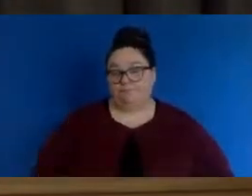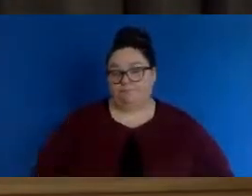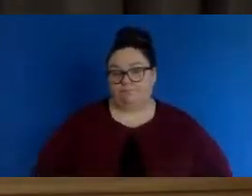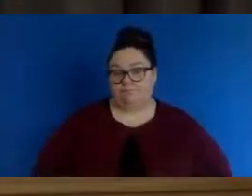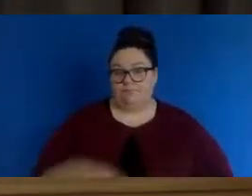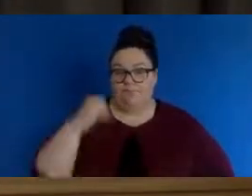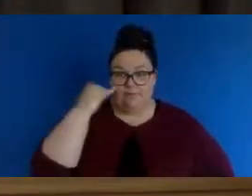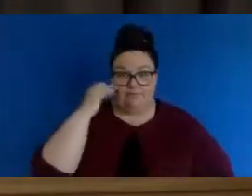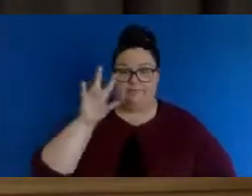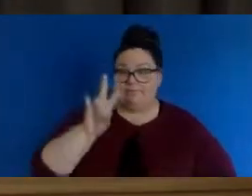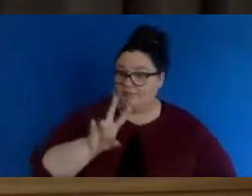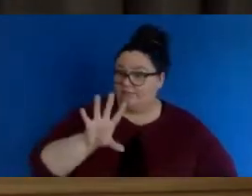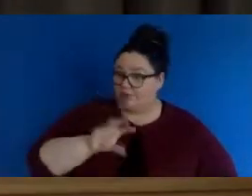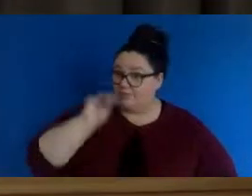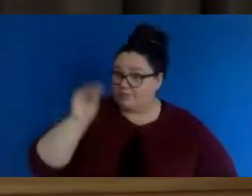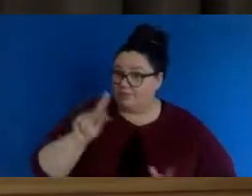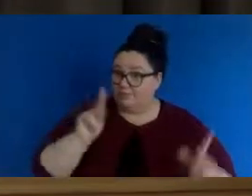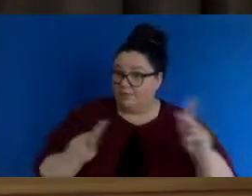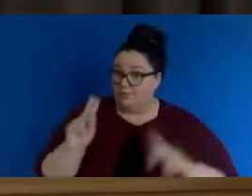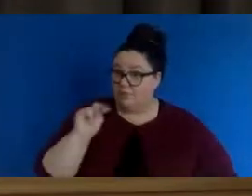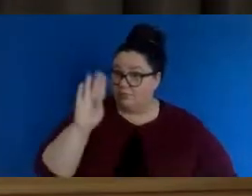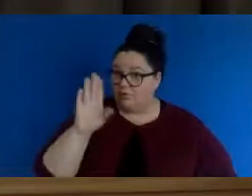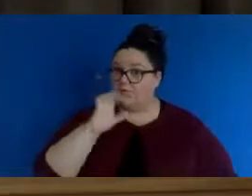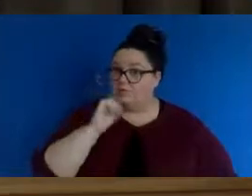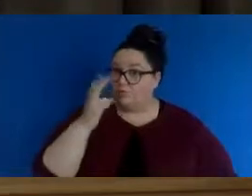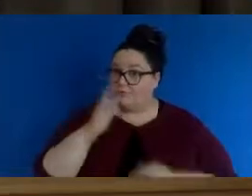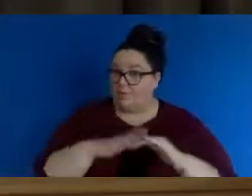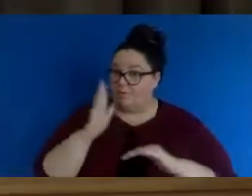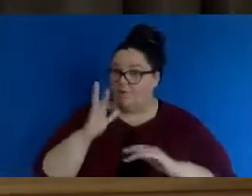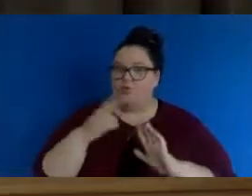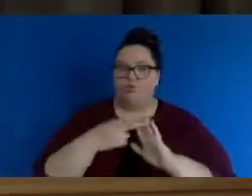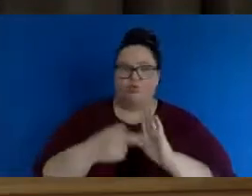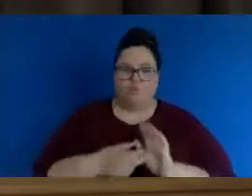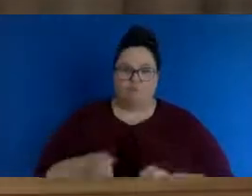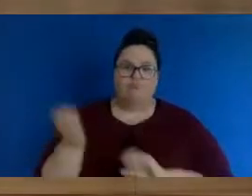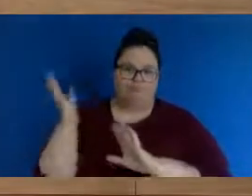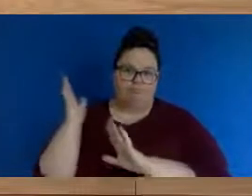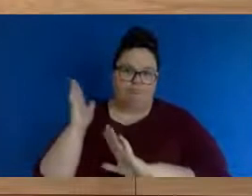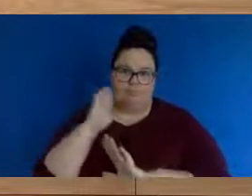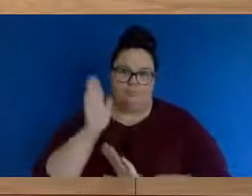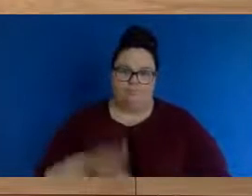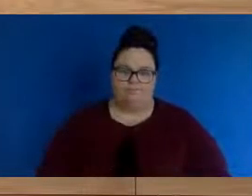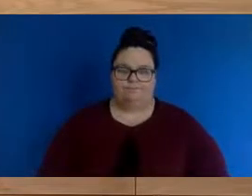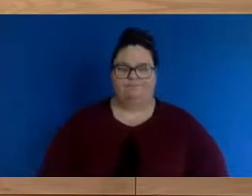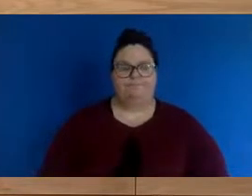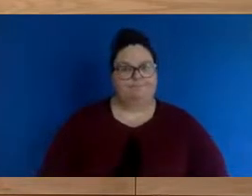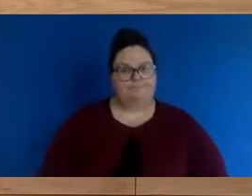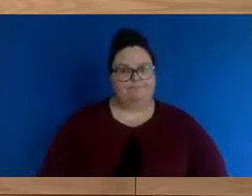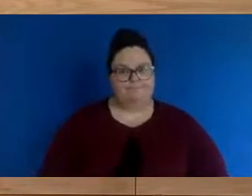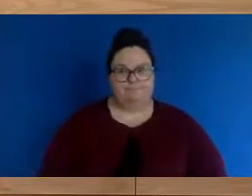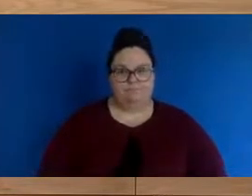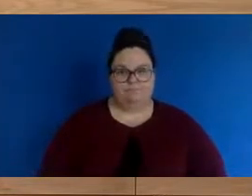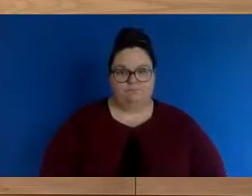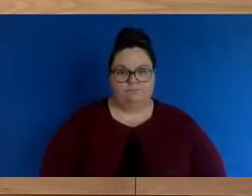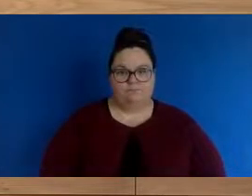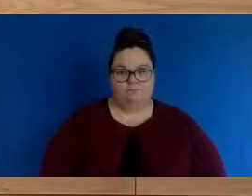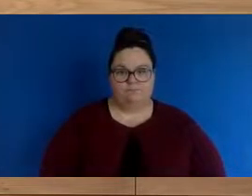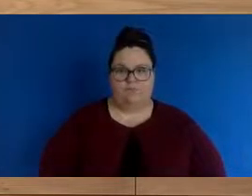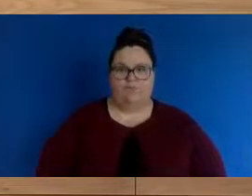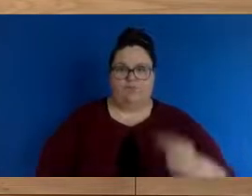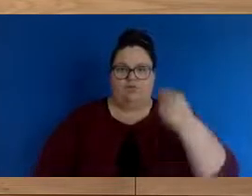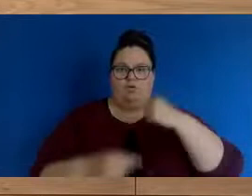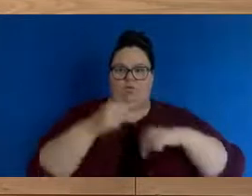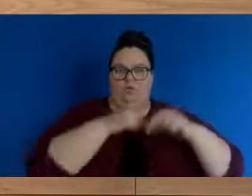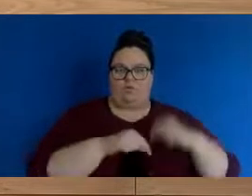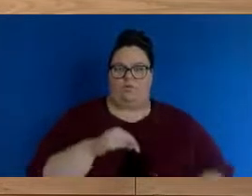75% of our 12+ population is vaccinated, we are lifting restrictions. Thank you. Thank you. We're going to cycle back to